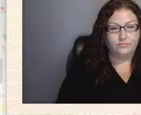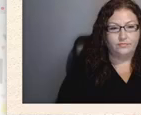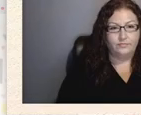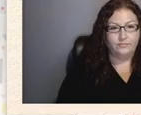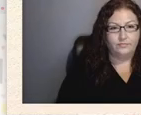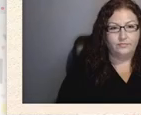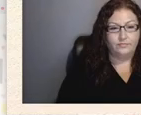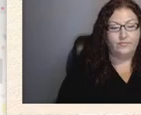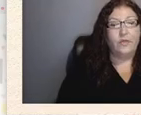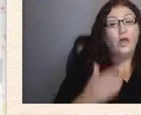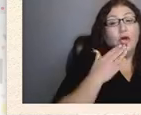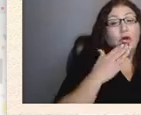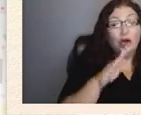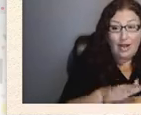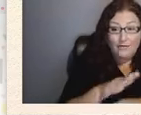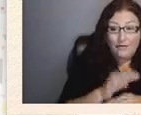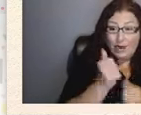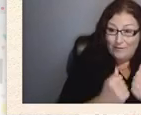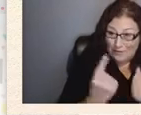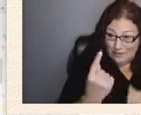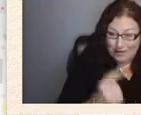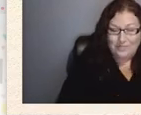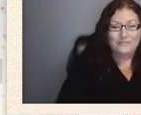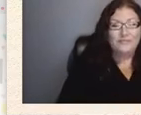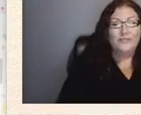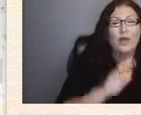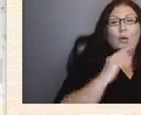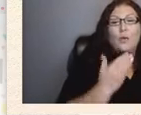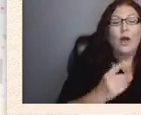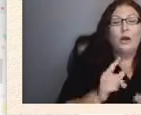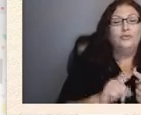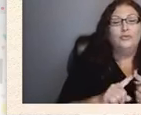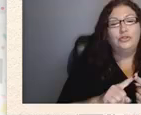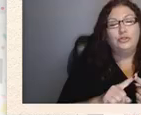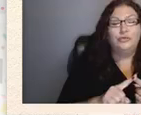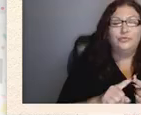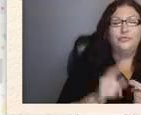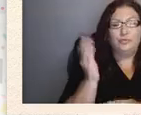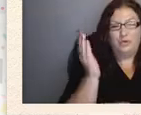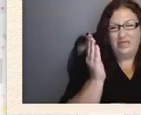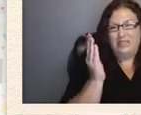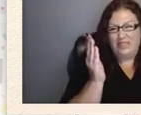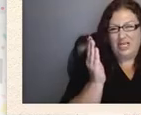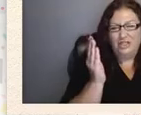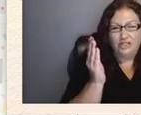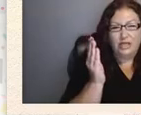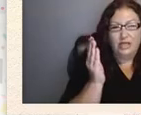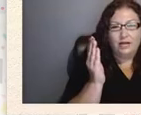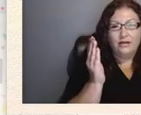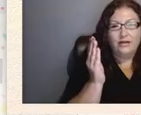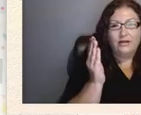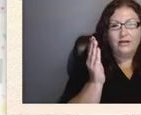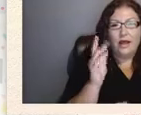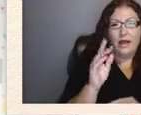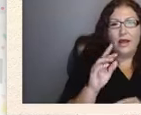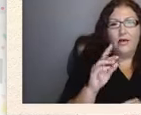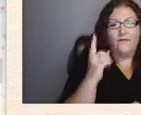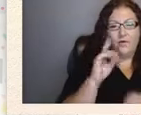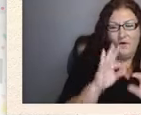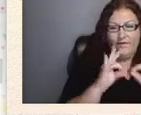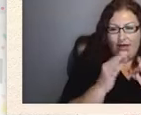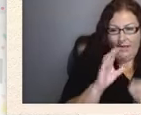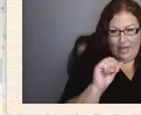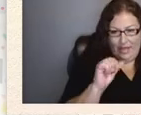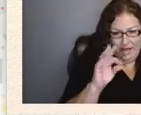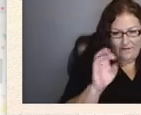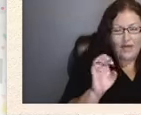Good afternoon, everybody. Welcome to this presentation of the Family Cafe. It's